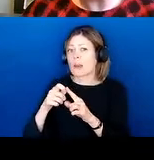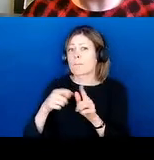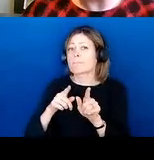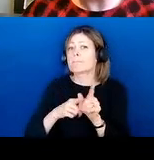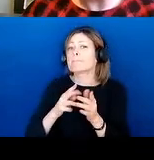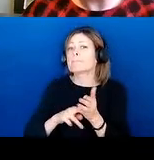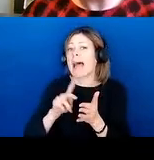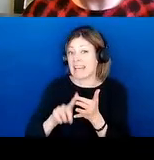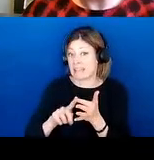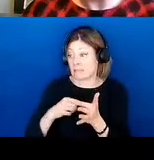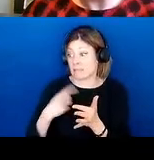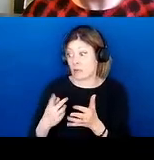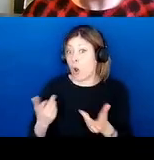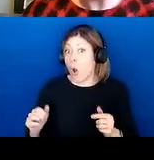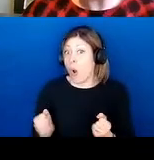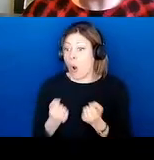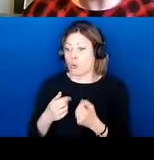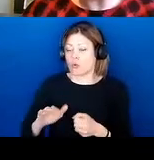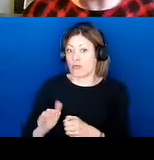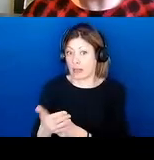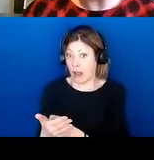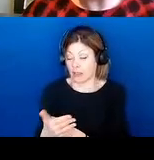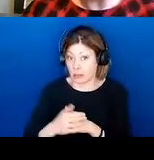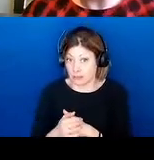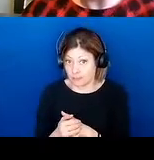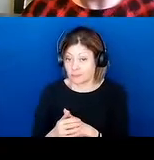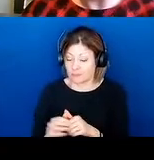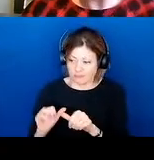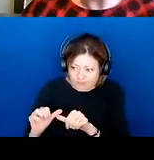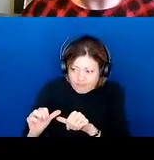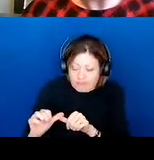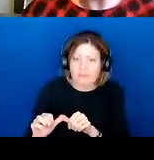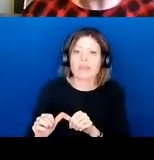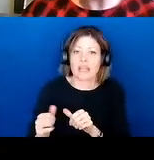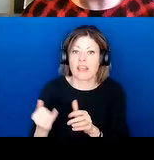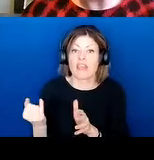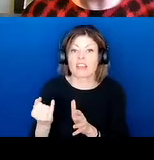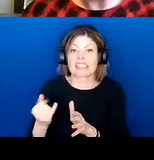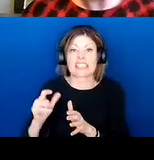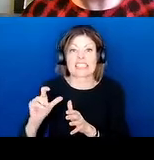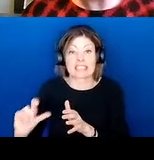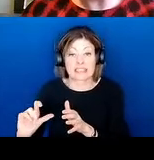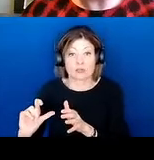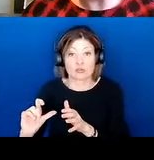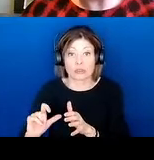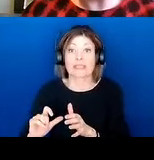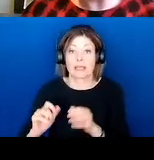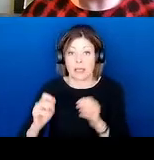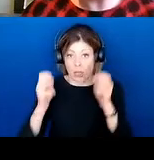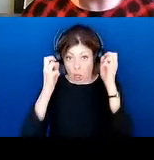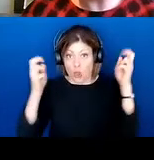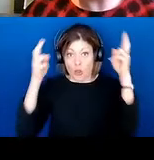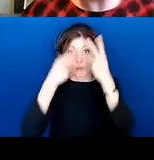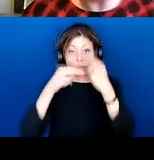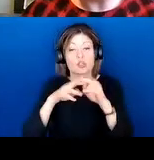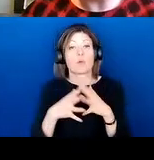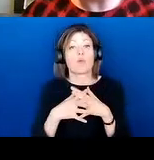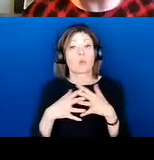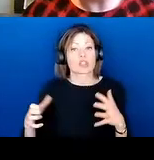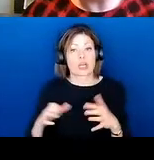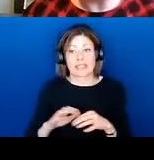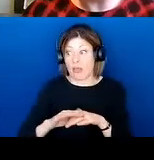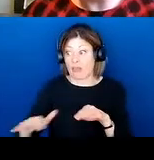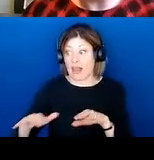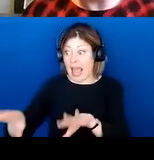century. In the early 16th century, the Bishop of Winchester acquired the land to extend his deer